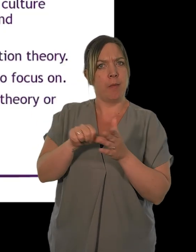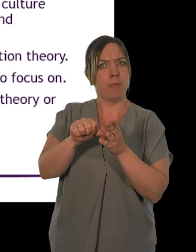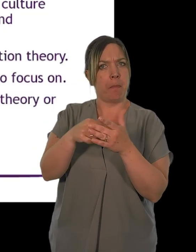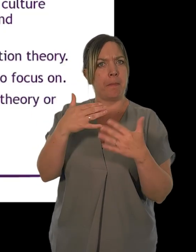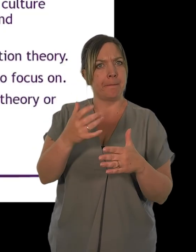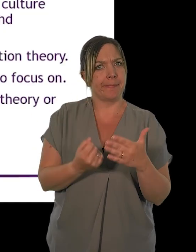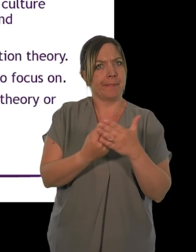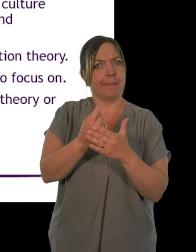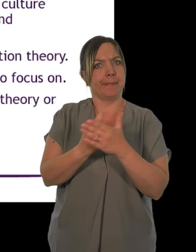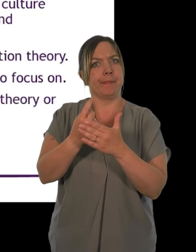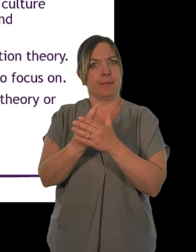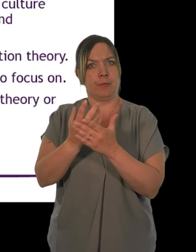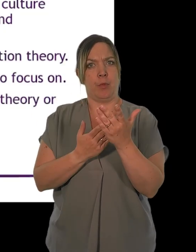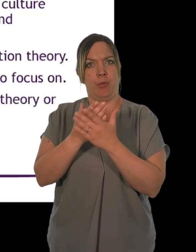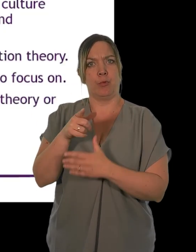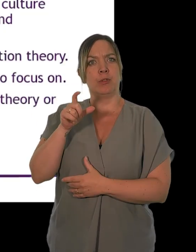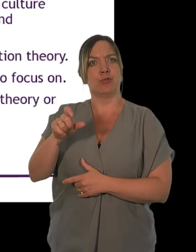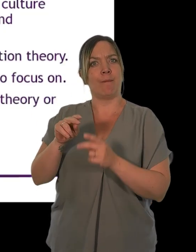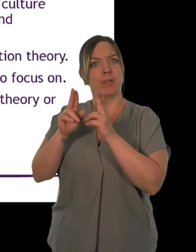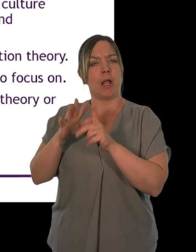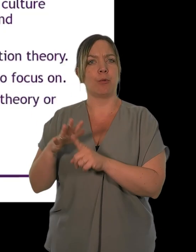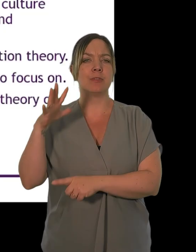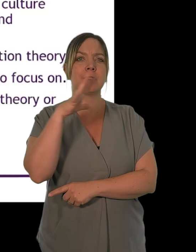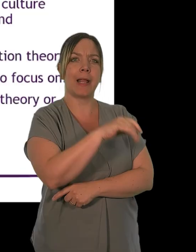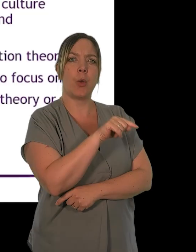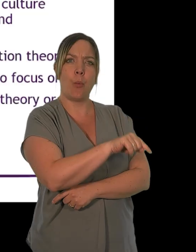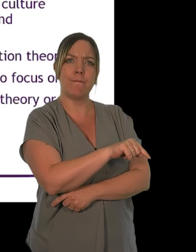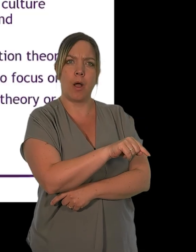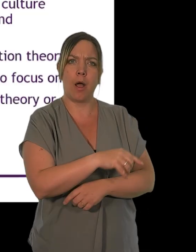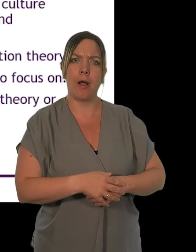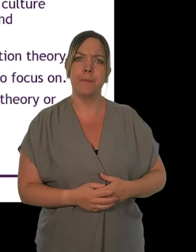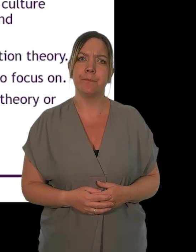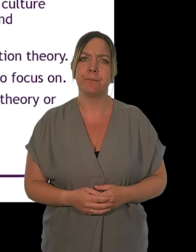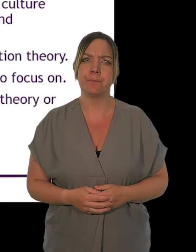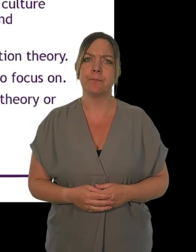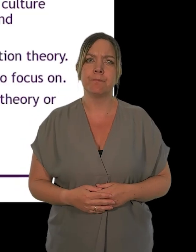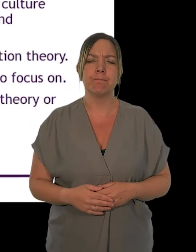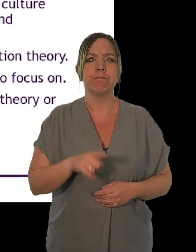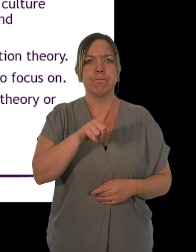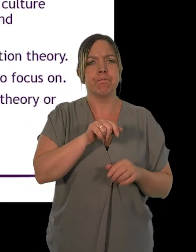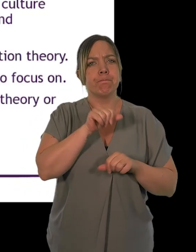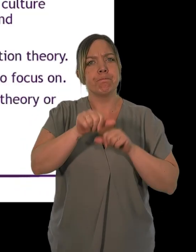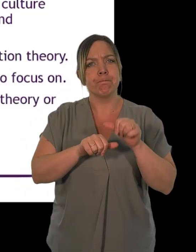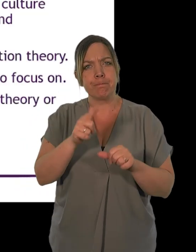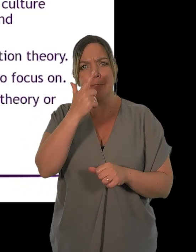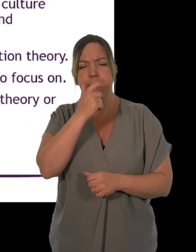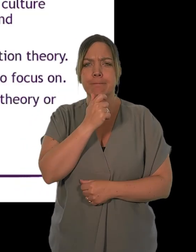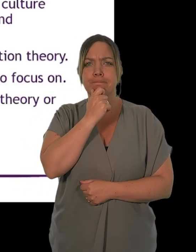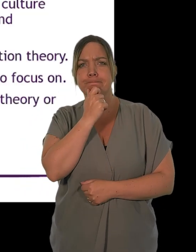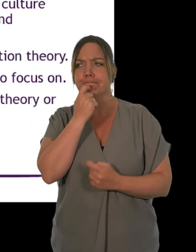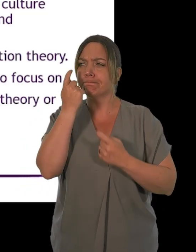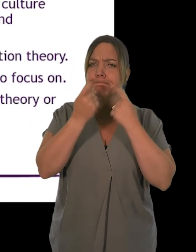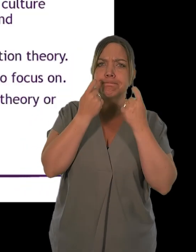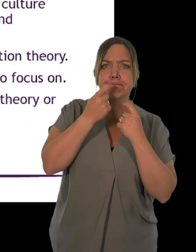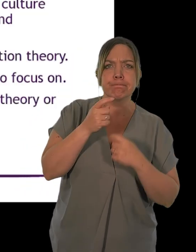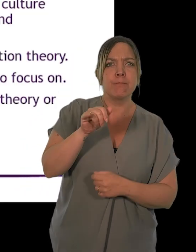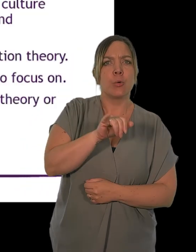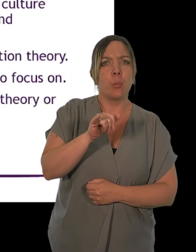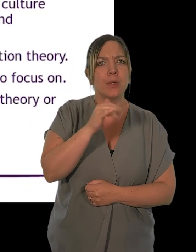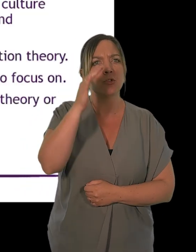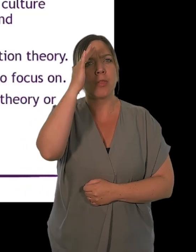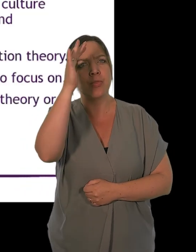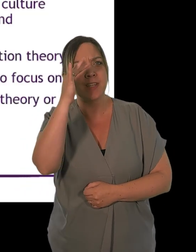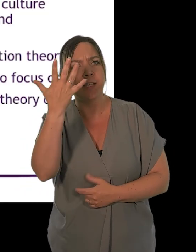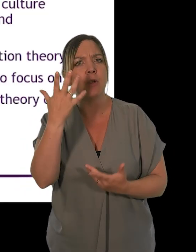by Chaffinch Group. You can then decide which theories or models to select that explain why these problems may have